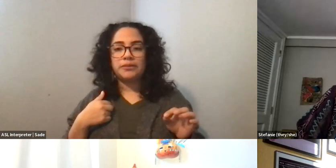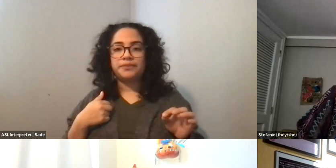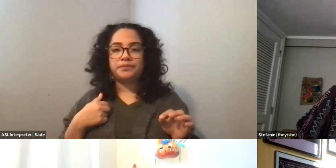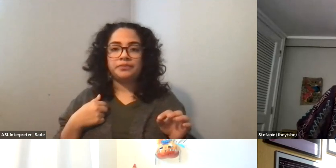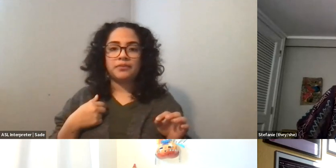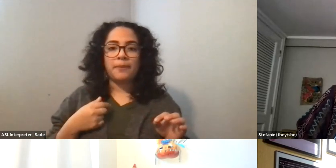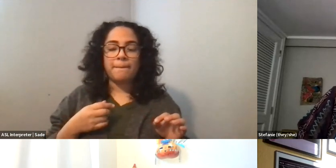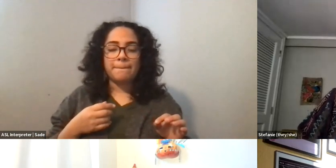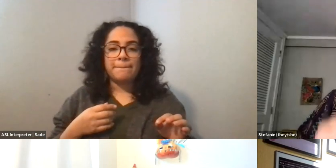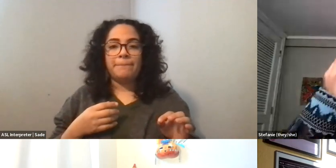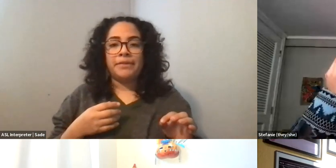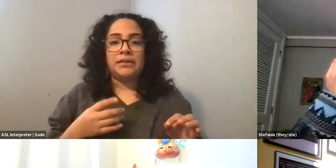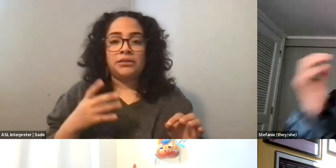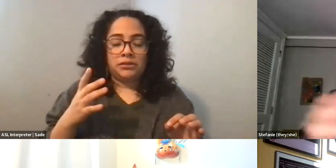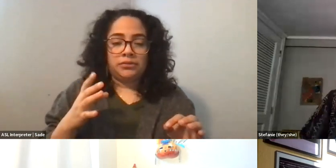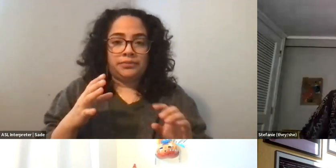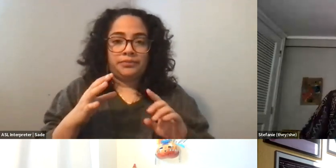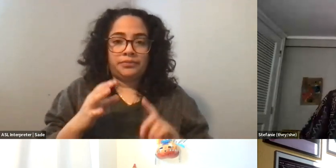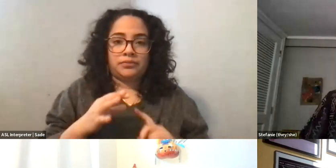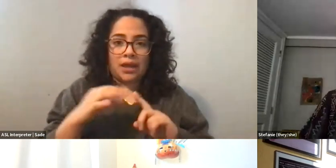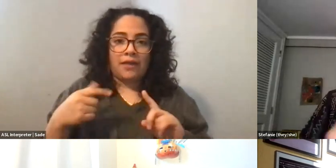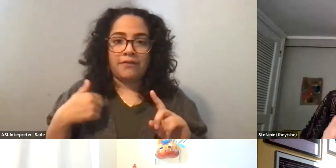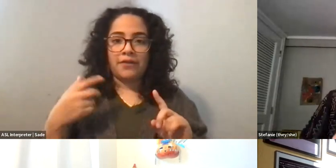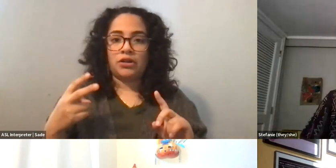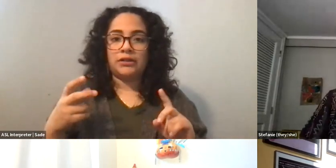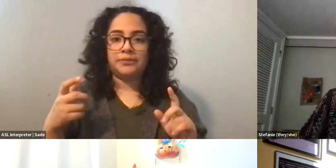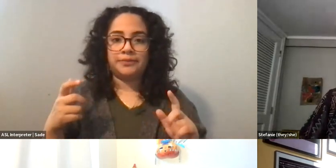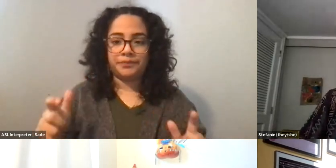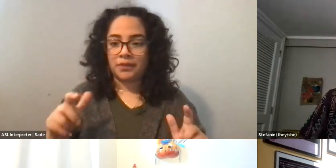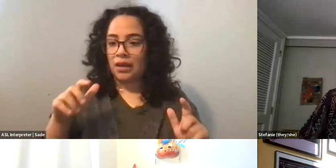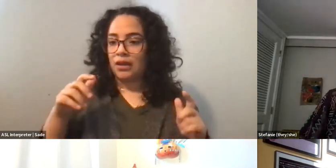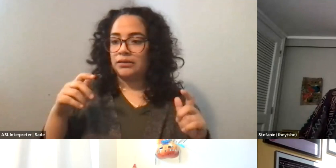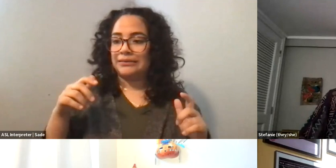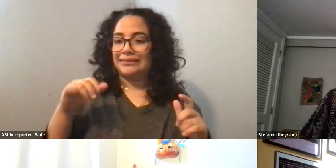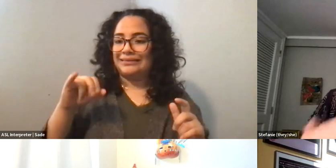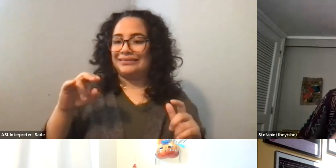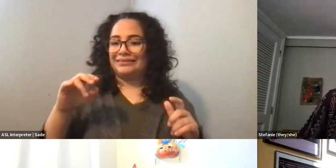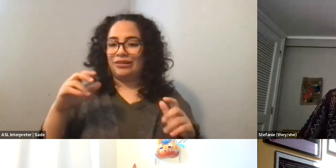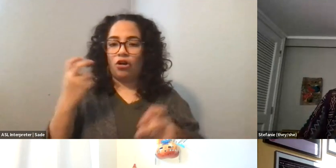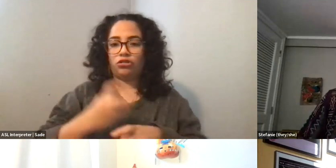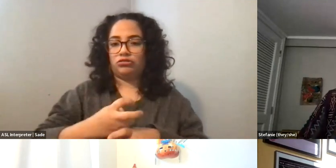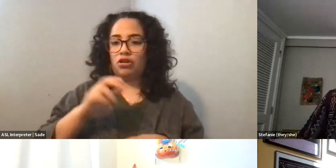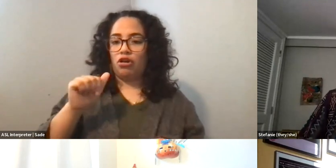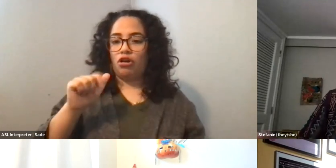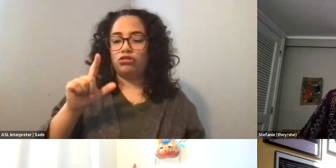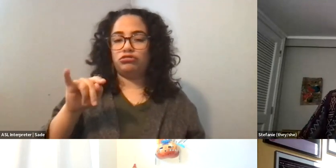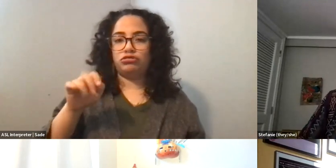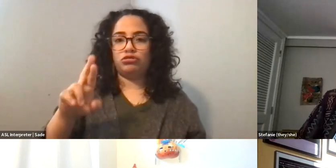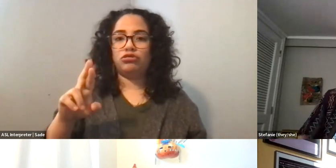particularly I had a very intense altered state episode where when I came out of it, I